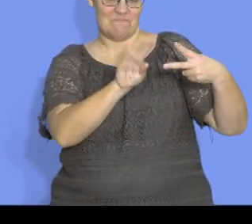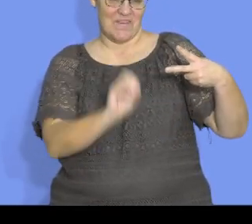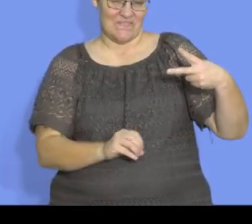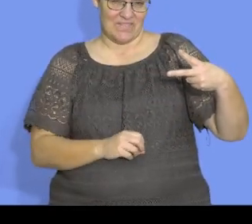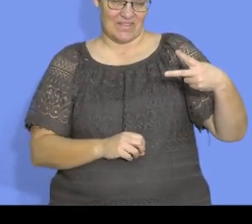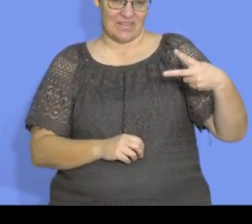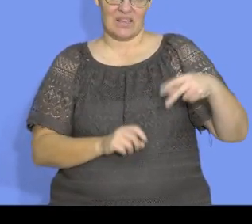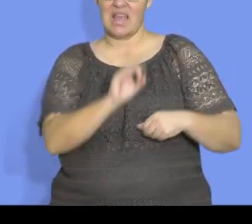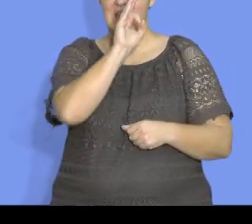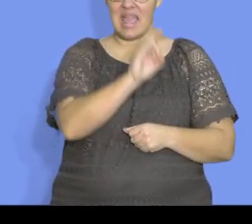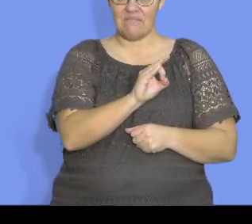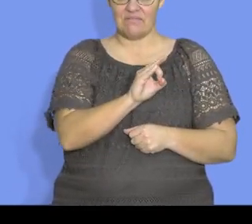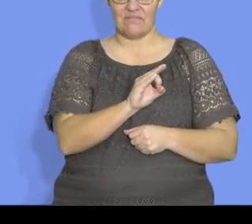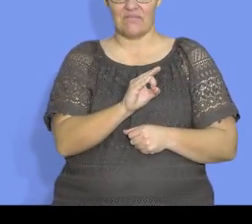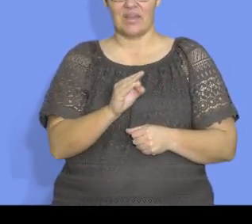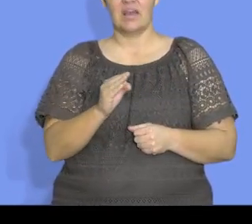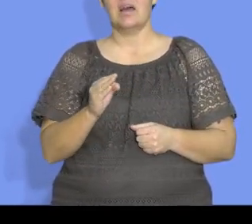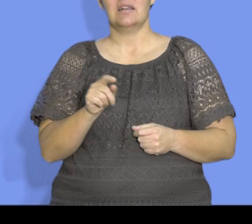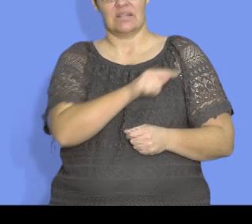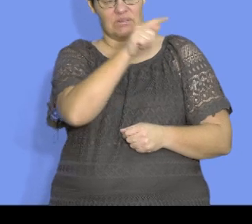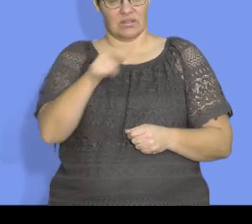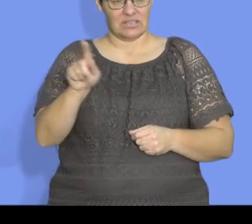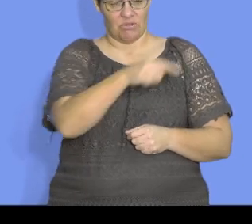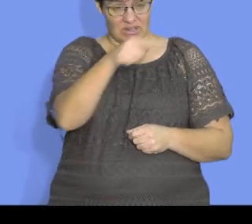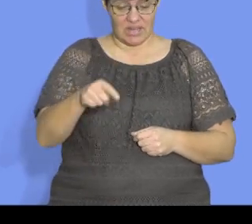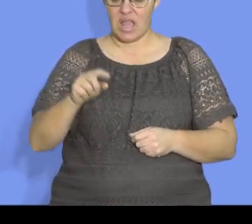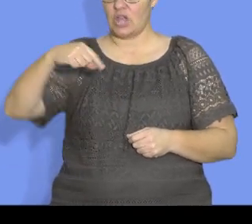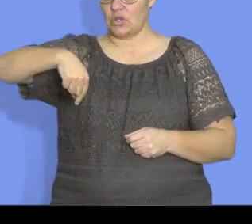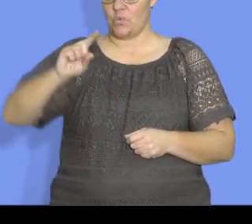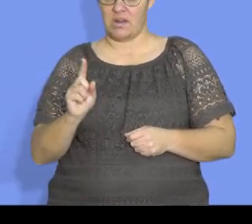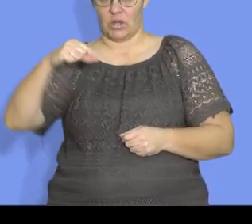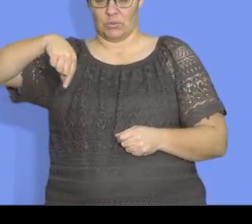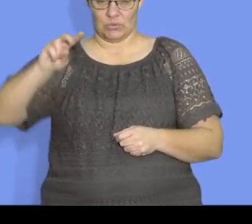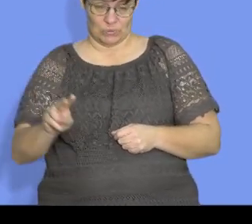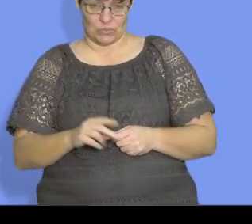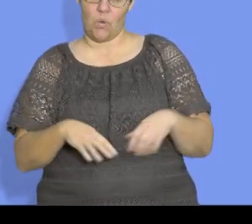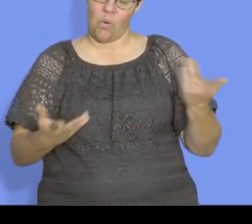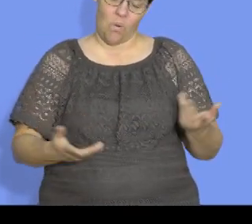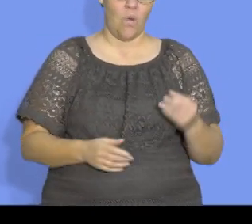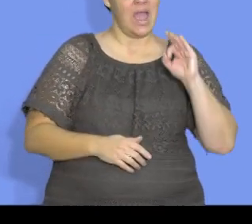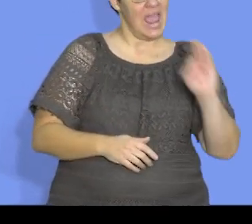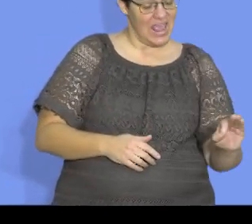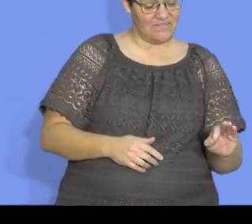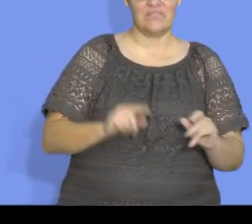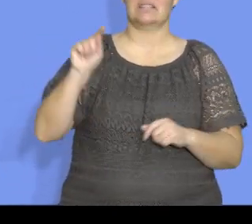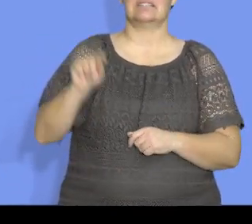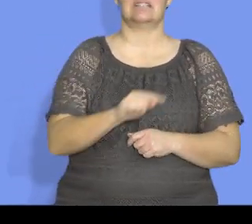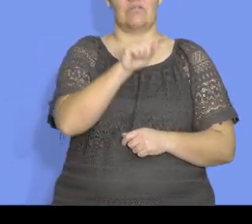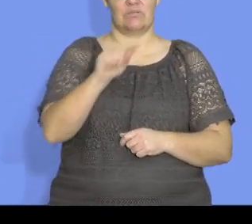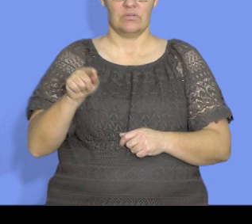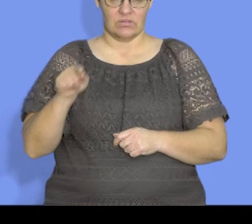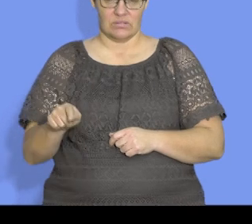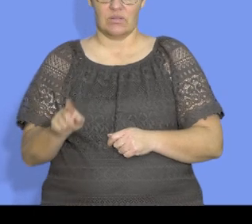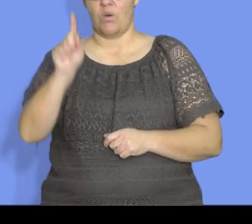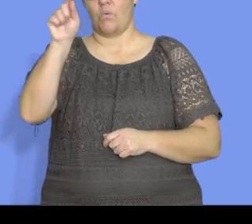that I can see. I can say f is directly proportional to q1, q2, and I can say f is